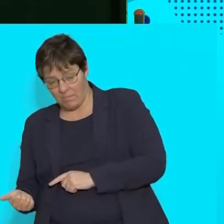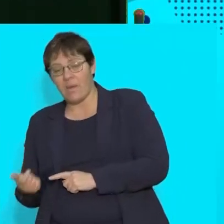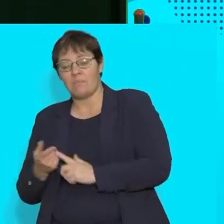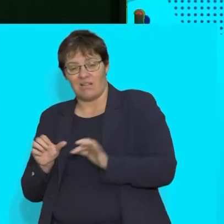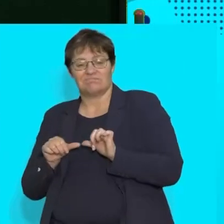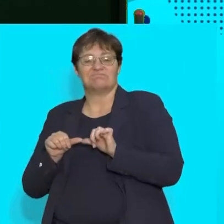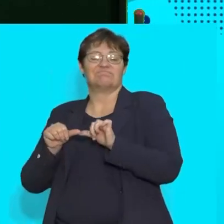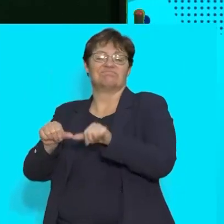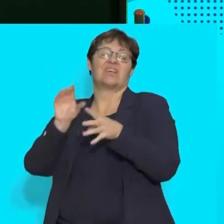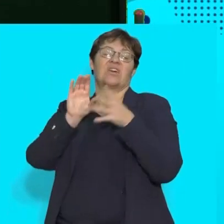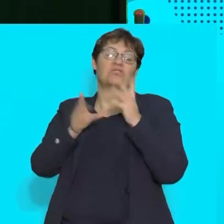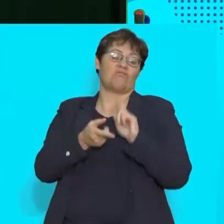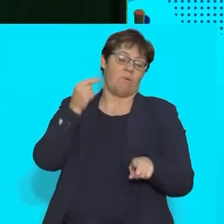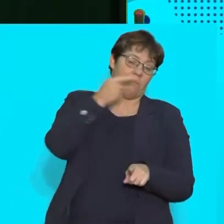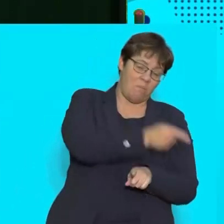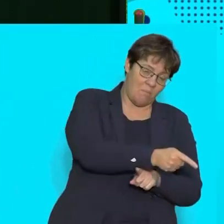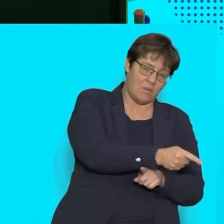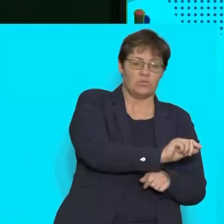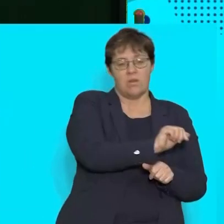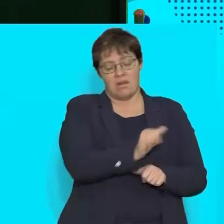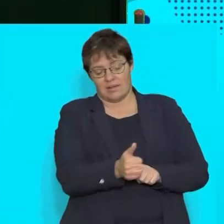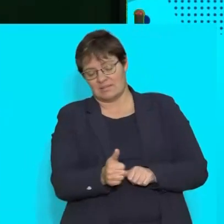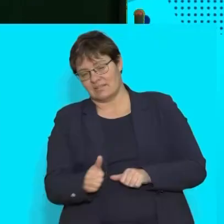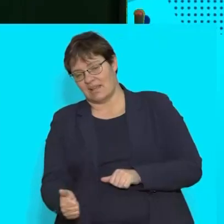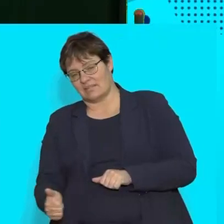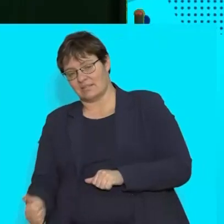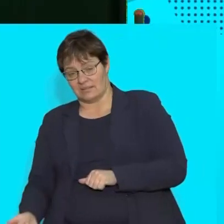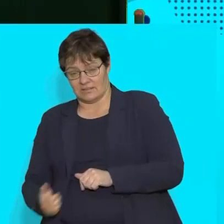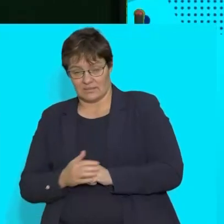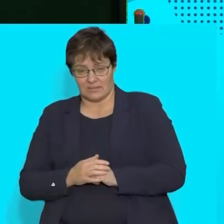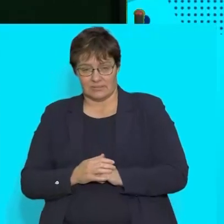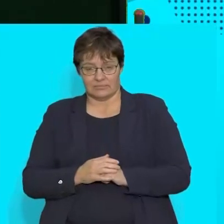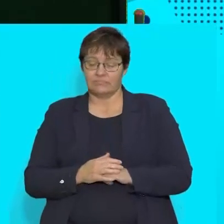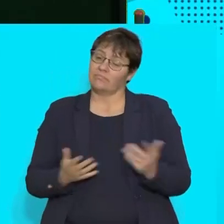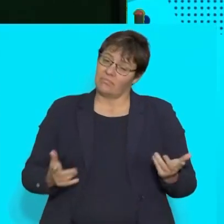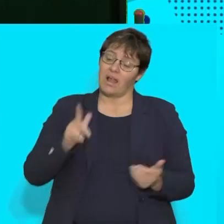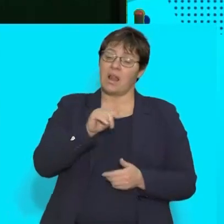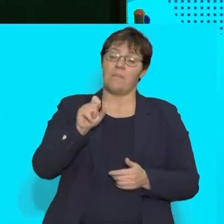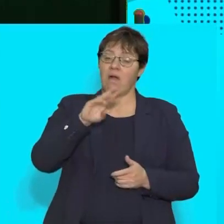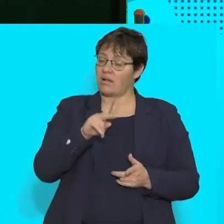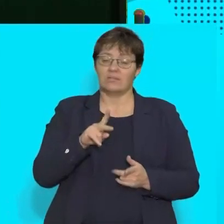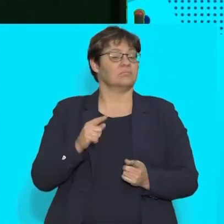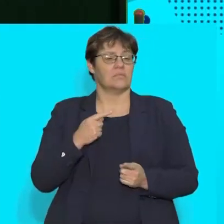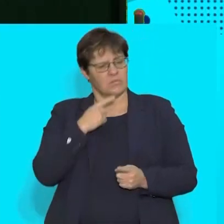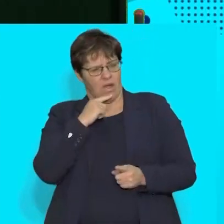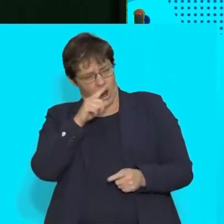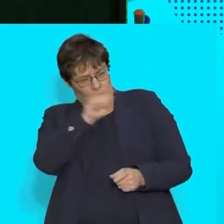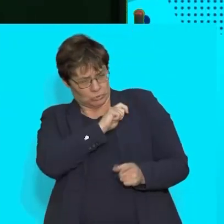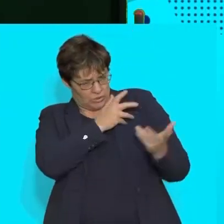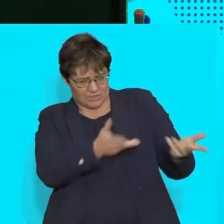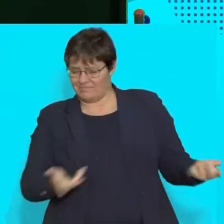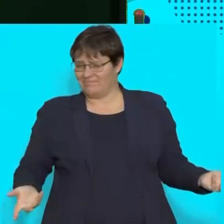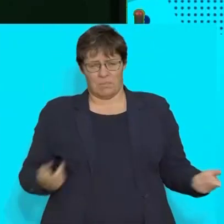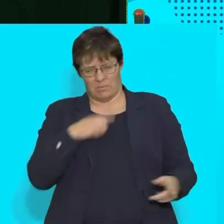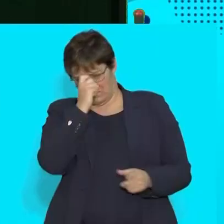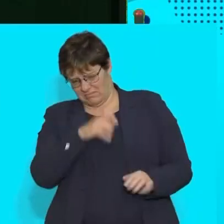of characteristics from one generation to the next. And unfortunately, Lamarck was not able to convince people